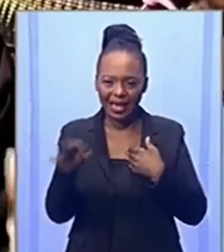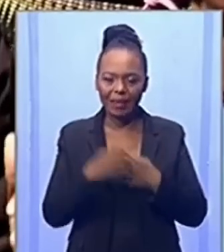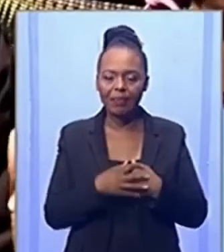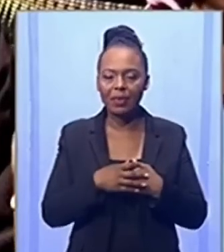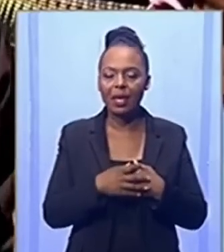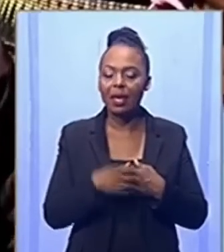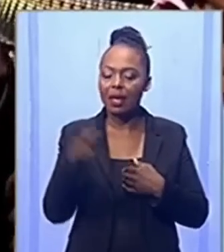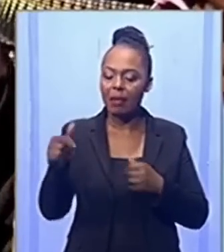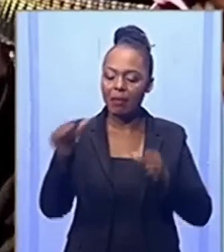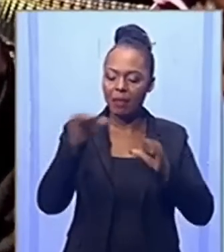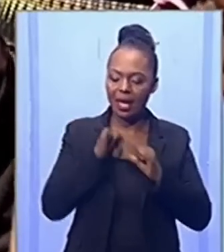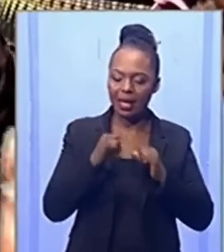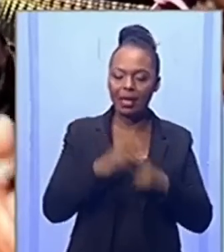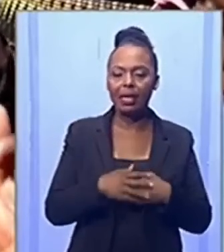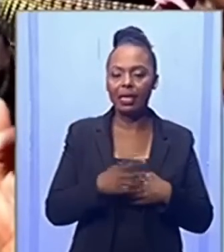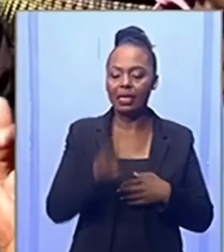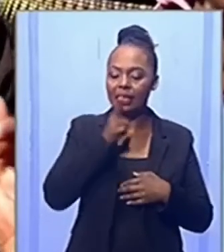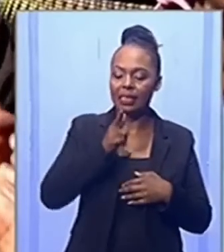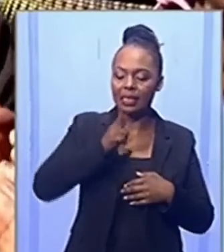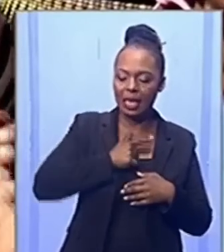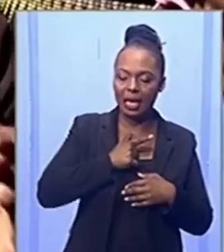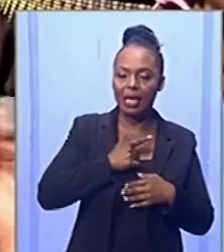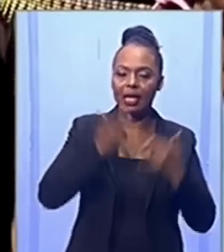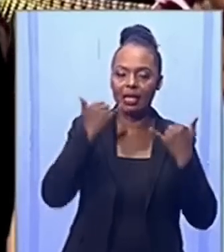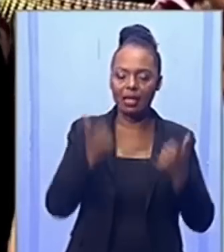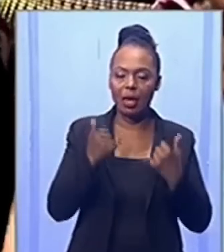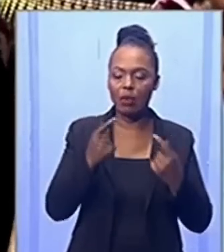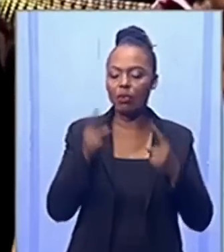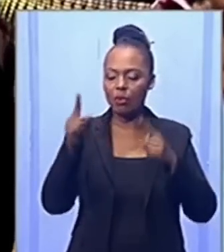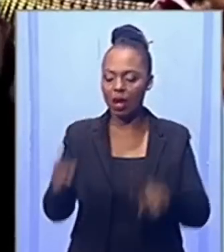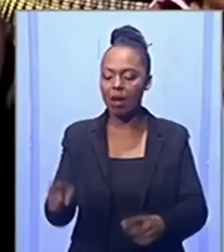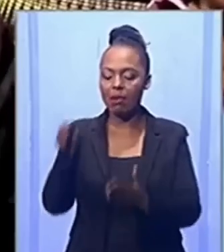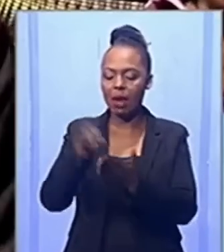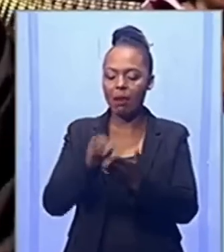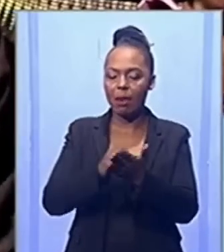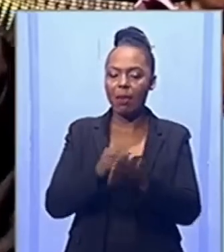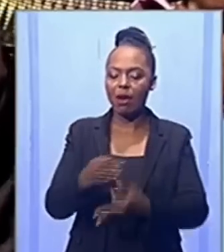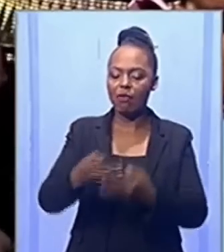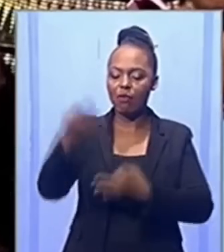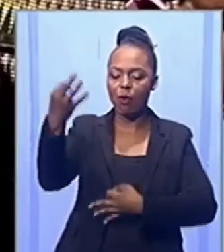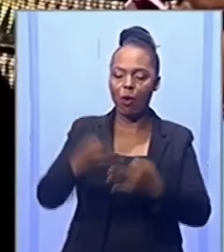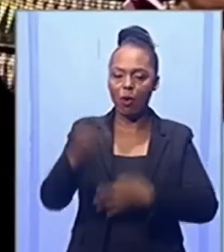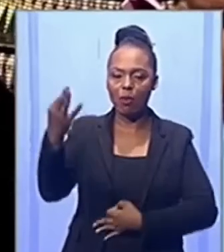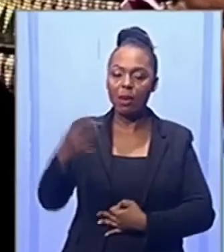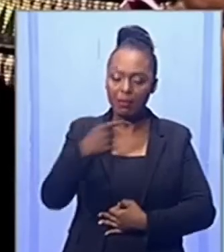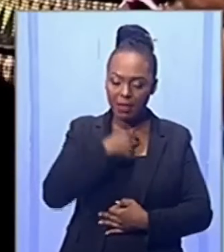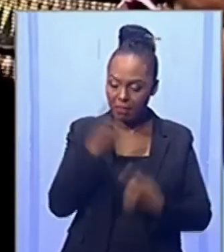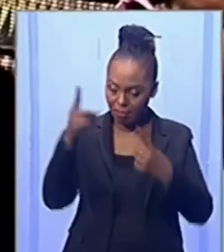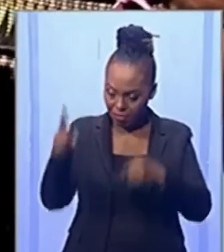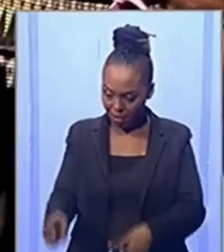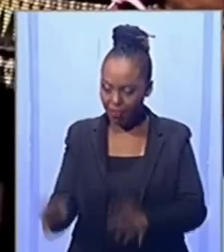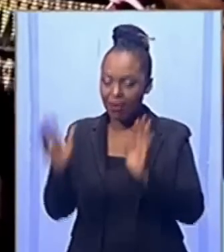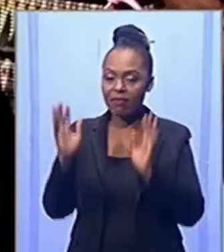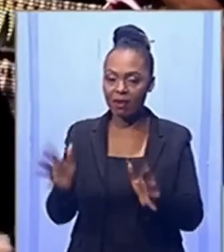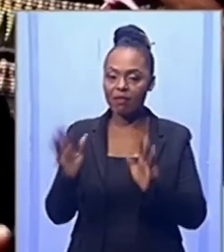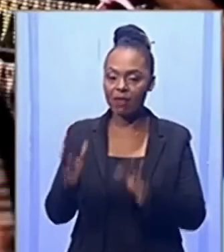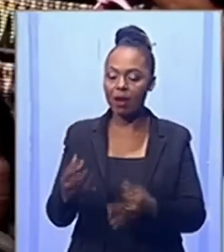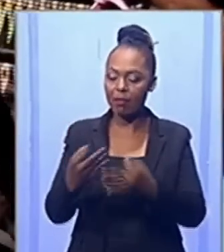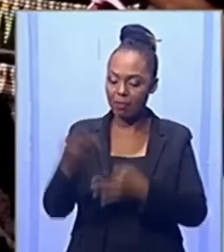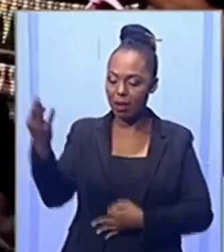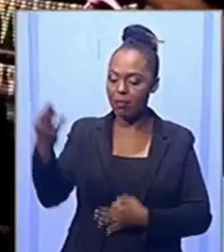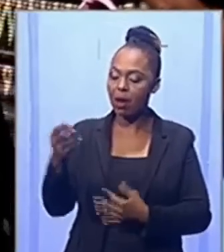ba khutla ba re retle ba to go to tlatsa di form tsa rona ga tla to tlatsa di form mo ka